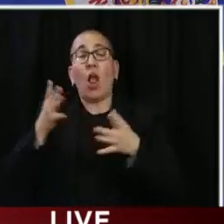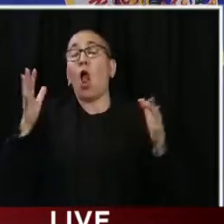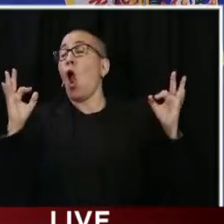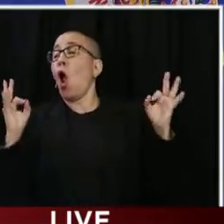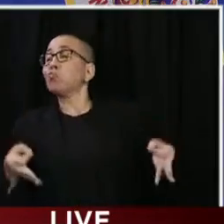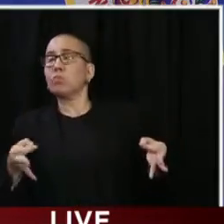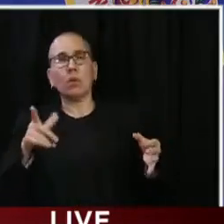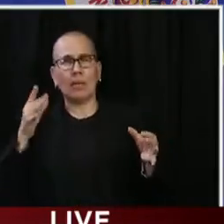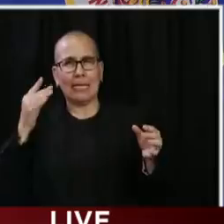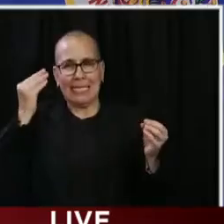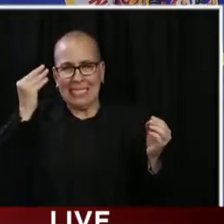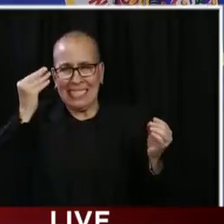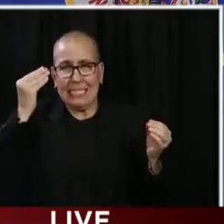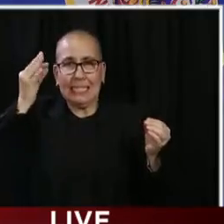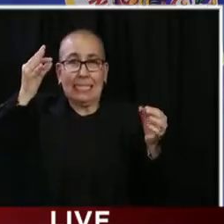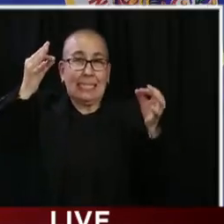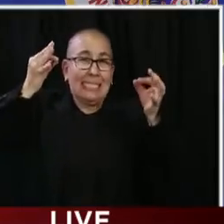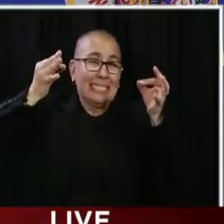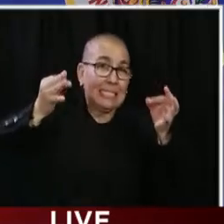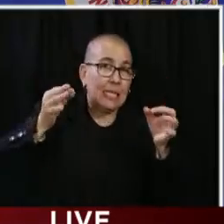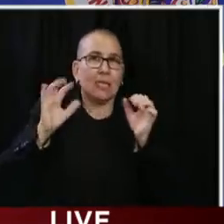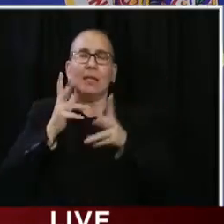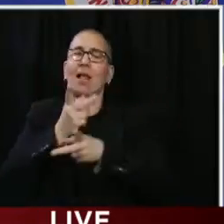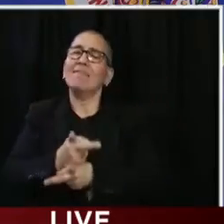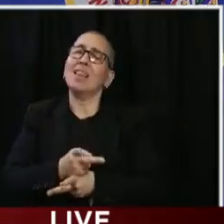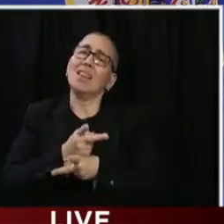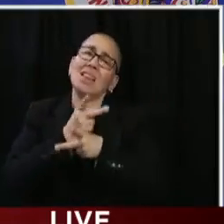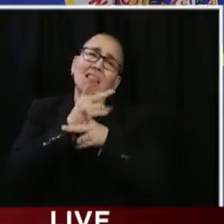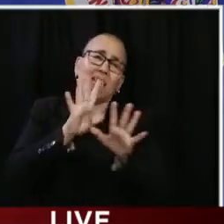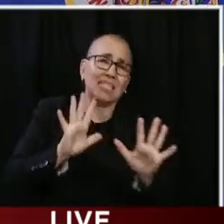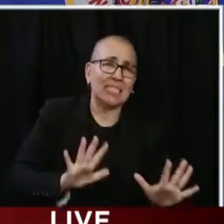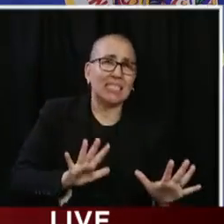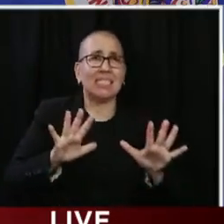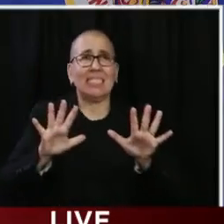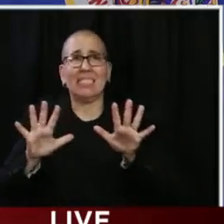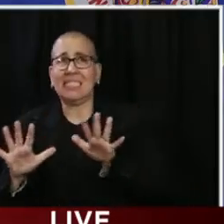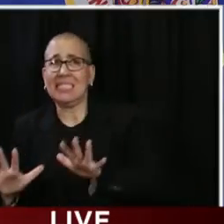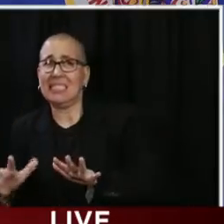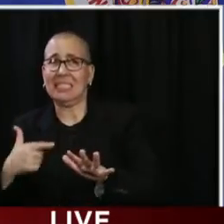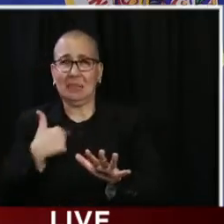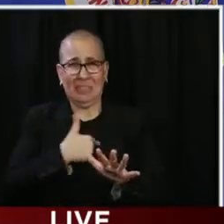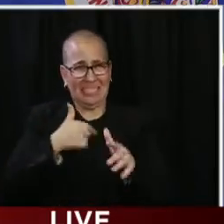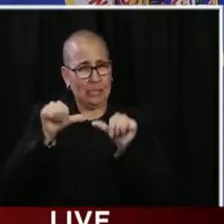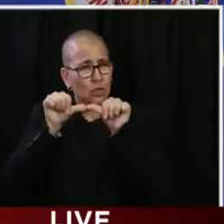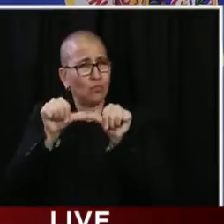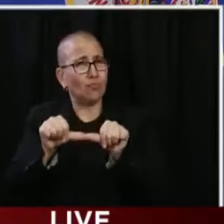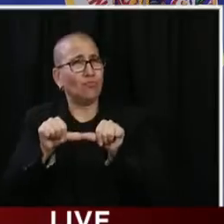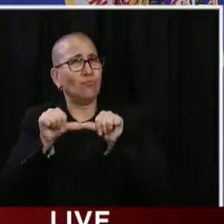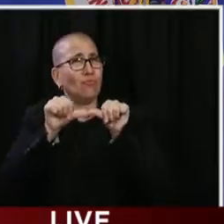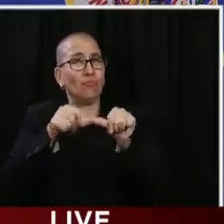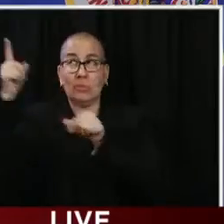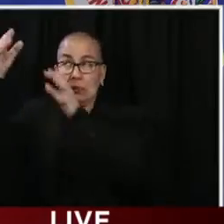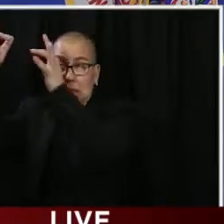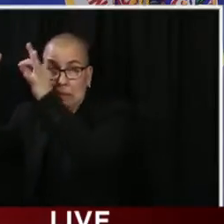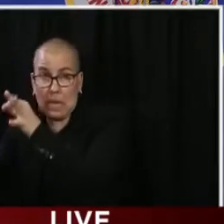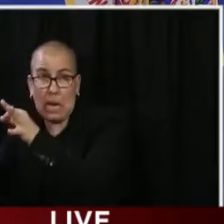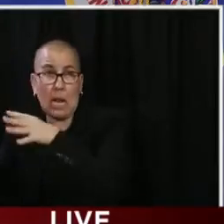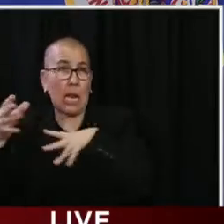community spread, this degree of case growth, the potential for outbreaks, and the fact that we are